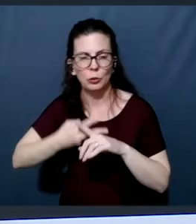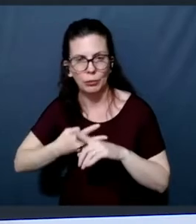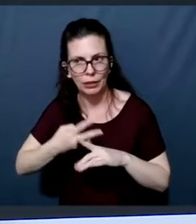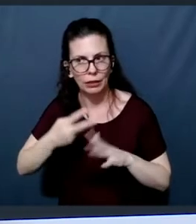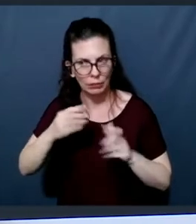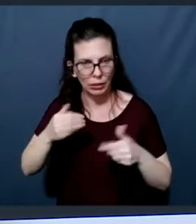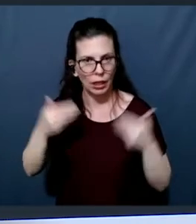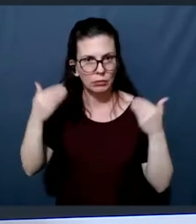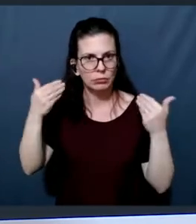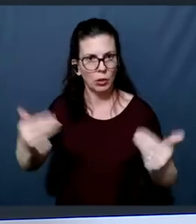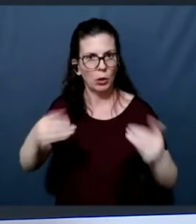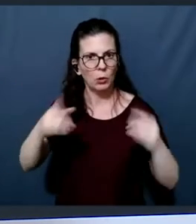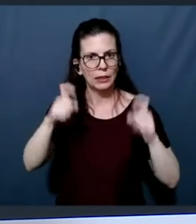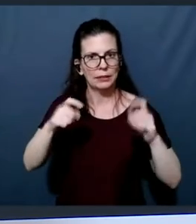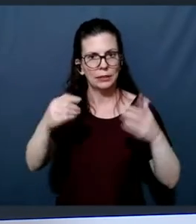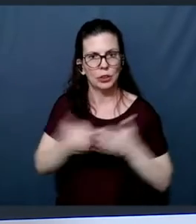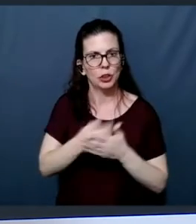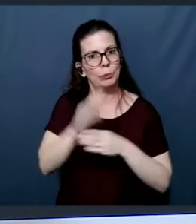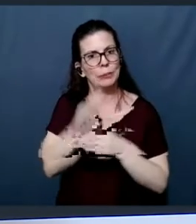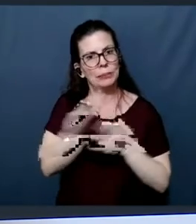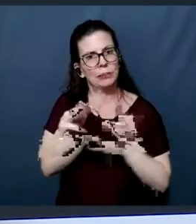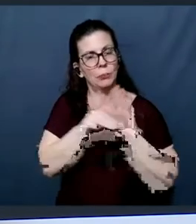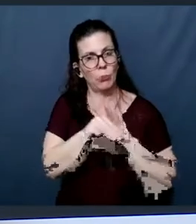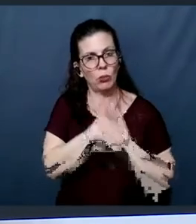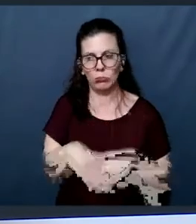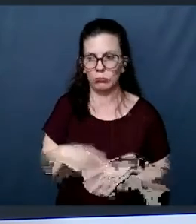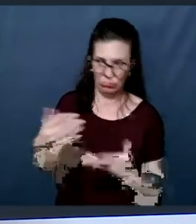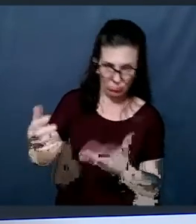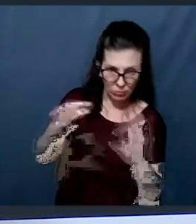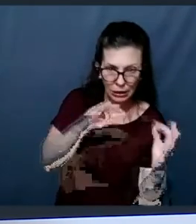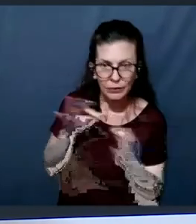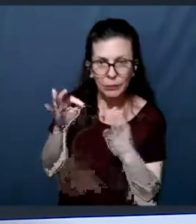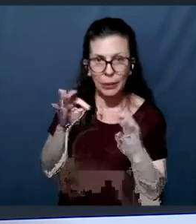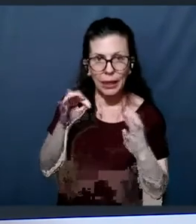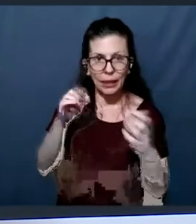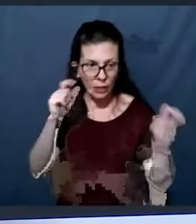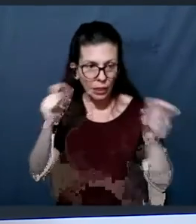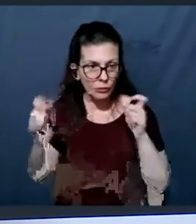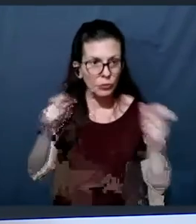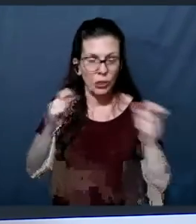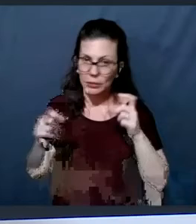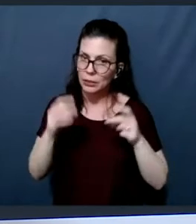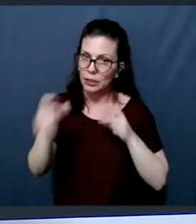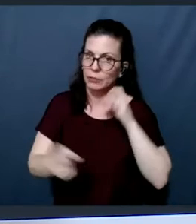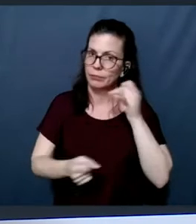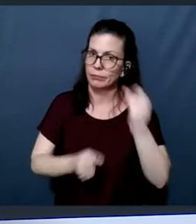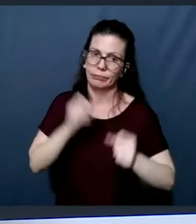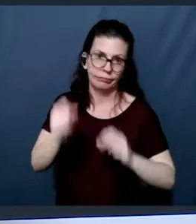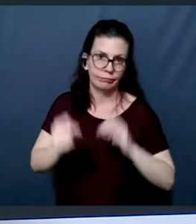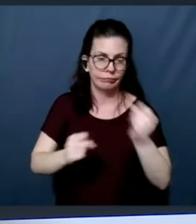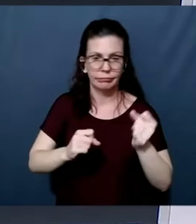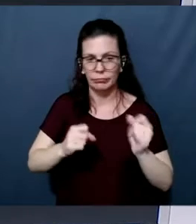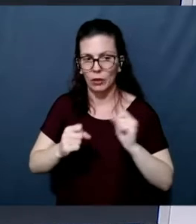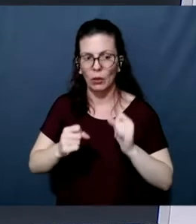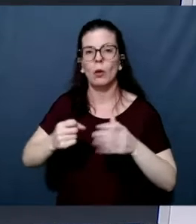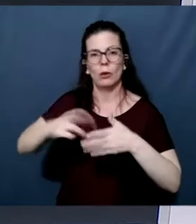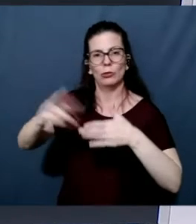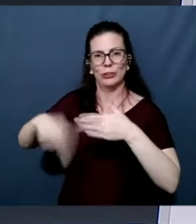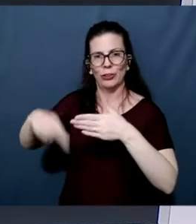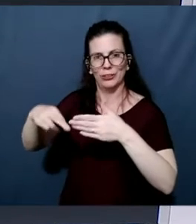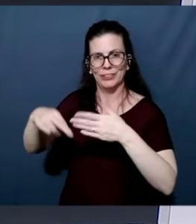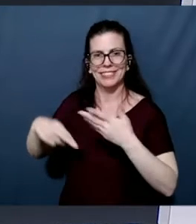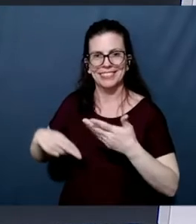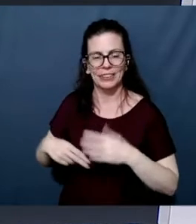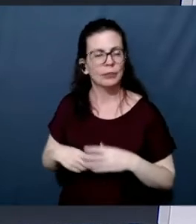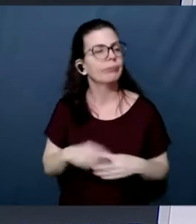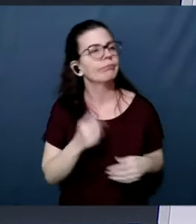new business models, Okay. getting feedback and adjusting on the fly as they see results. Got it. Got it. Okay.